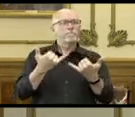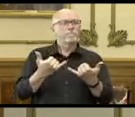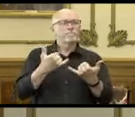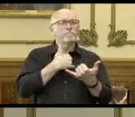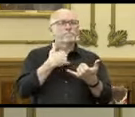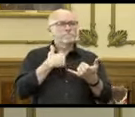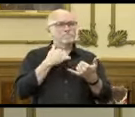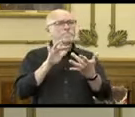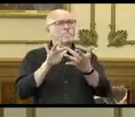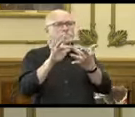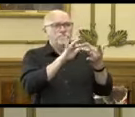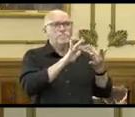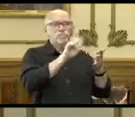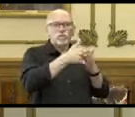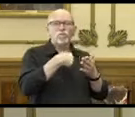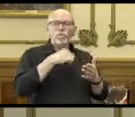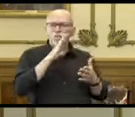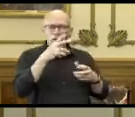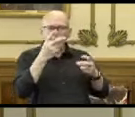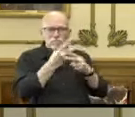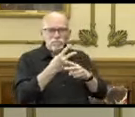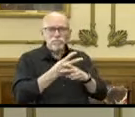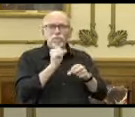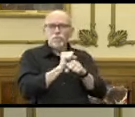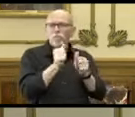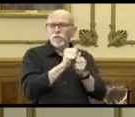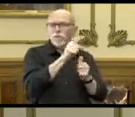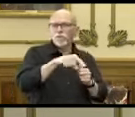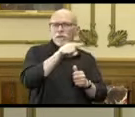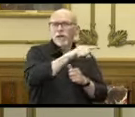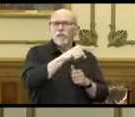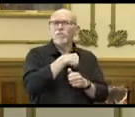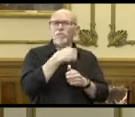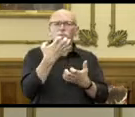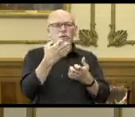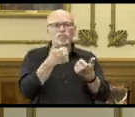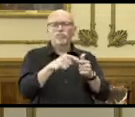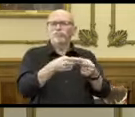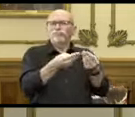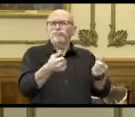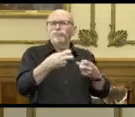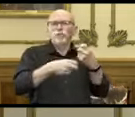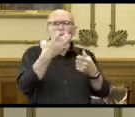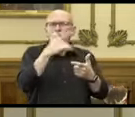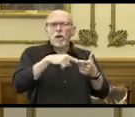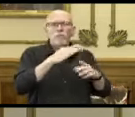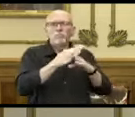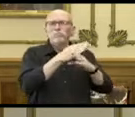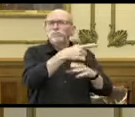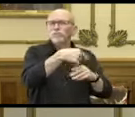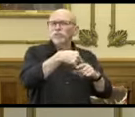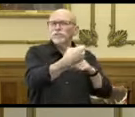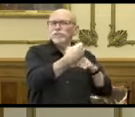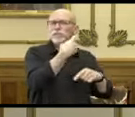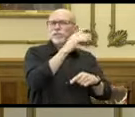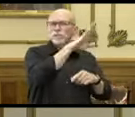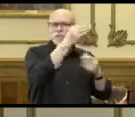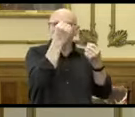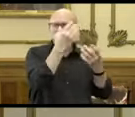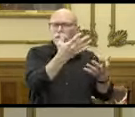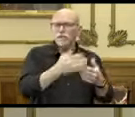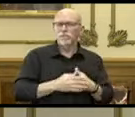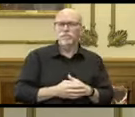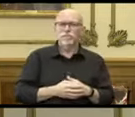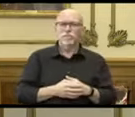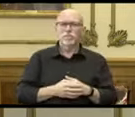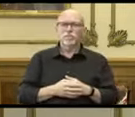these facilities and will troubleshoot and work with them to overcome the problems that may have prevented them from getting the